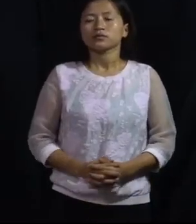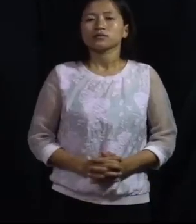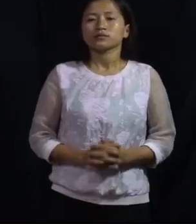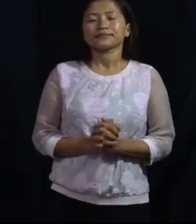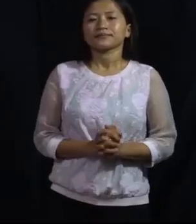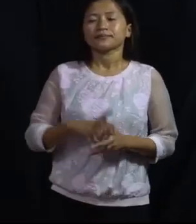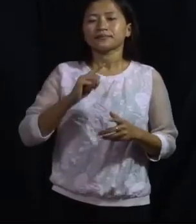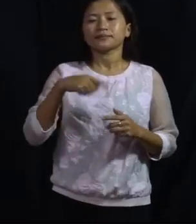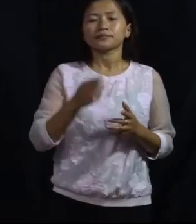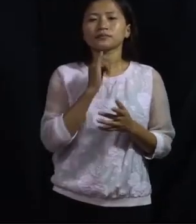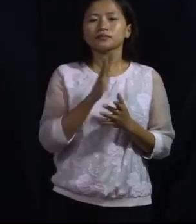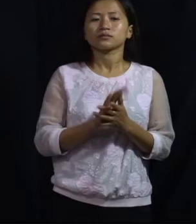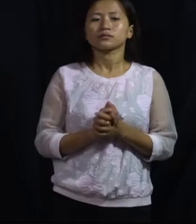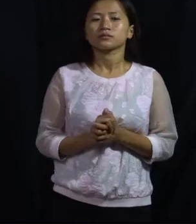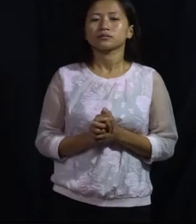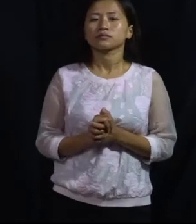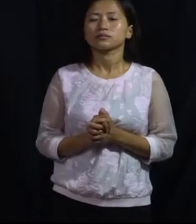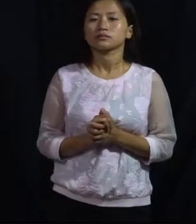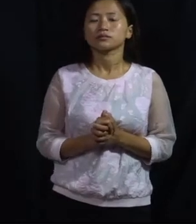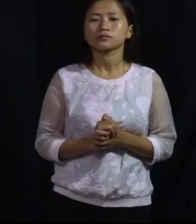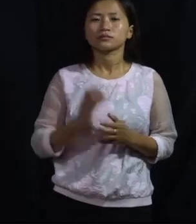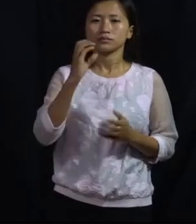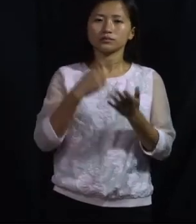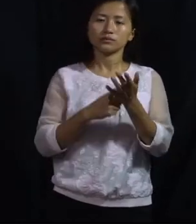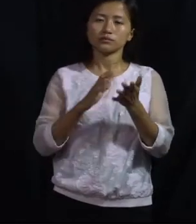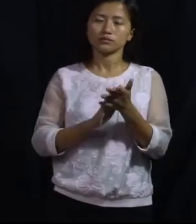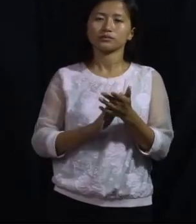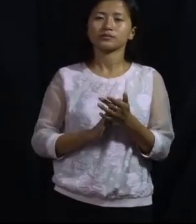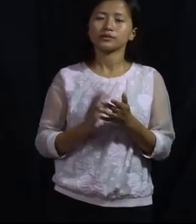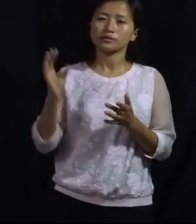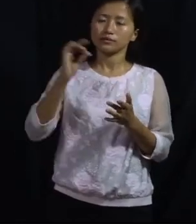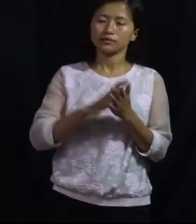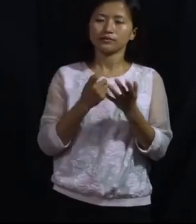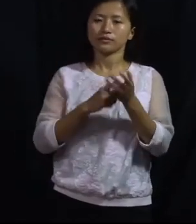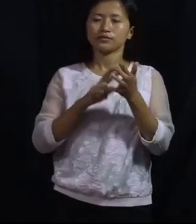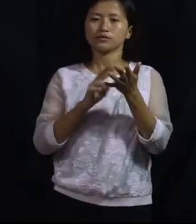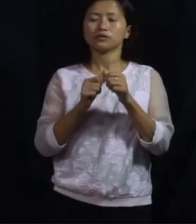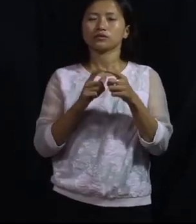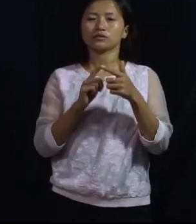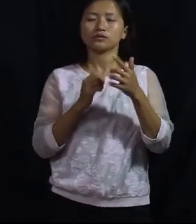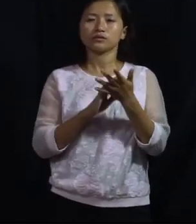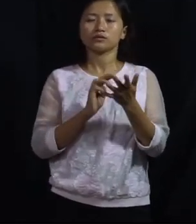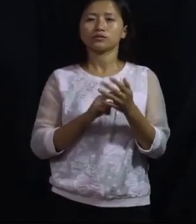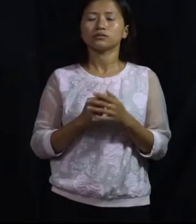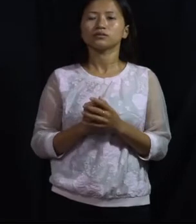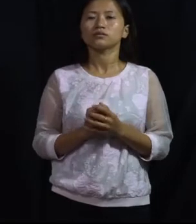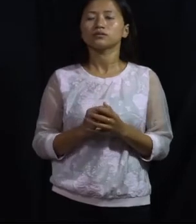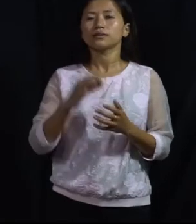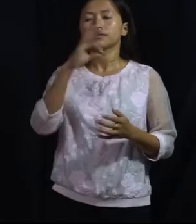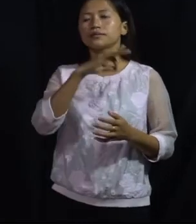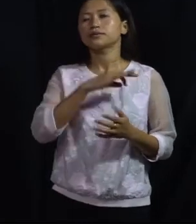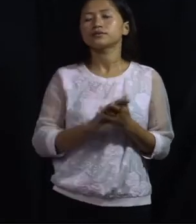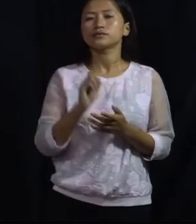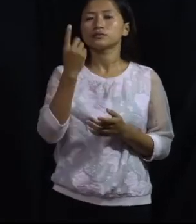Next is on the credit side, it is by revaluation account. Revaluation account profit